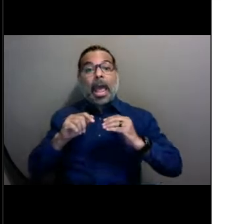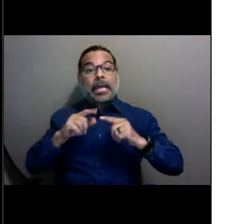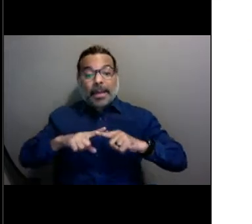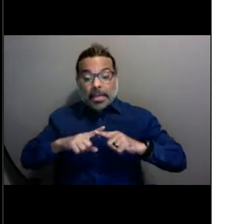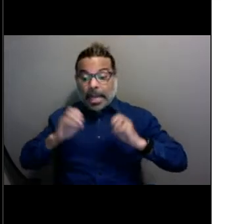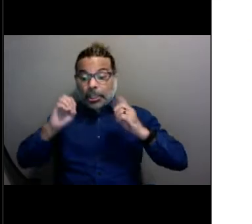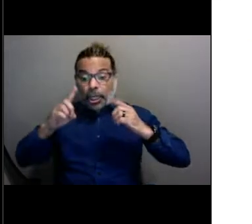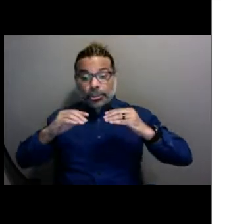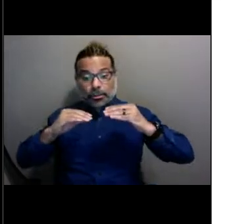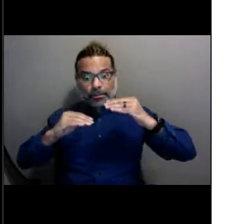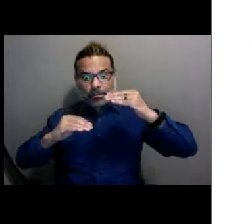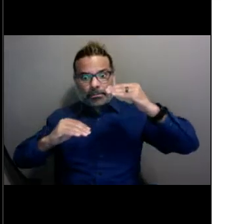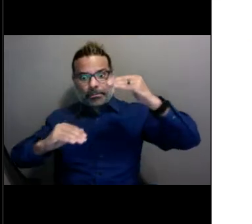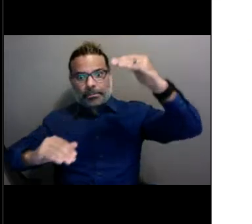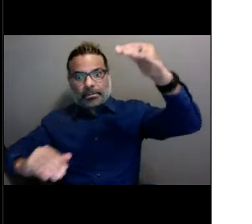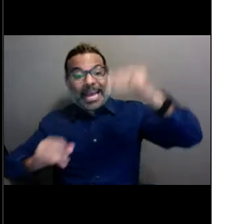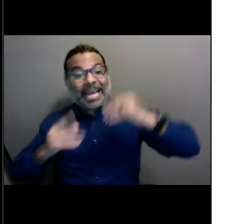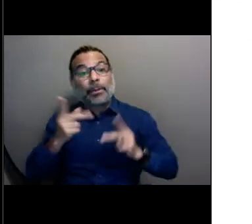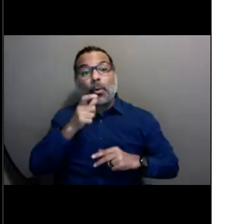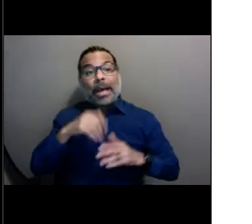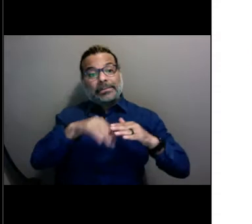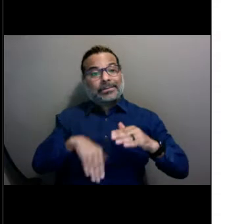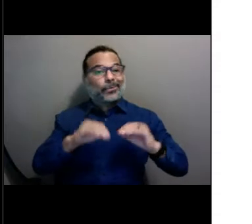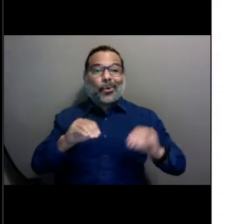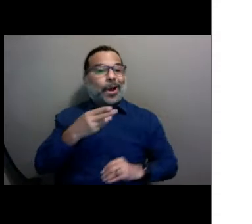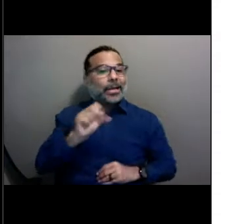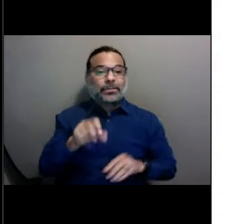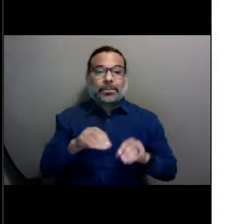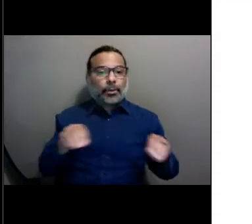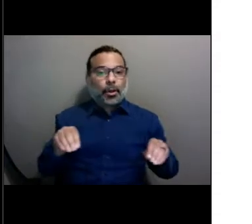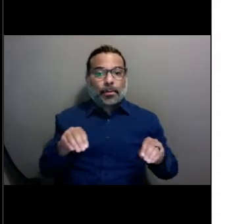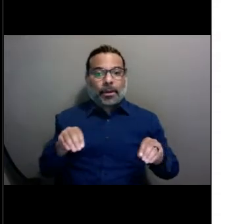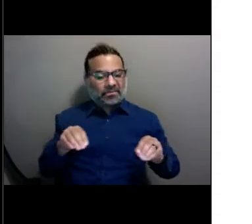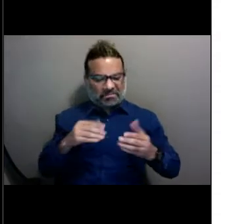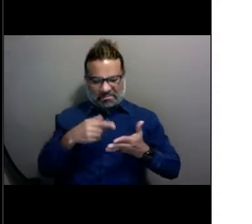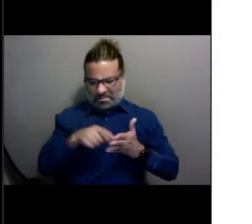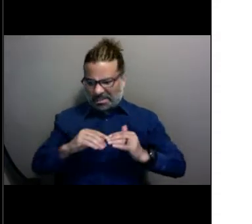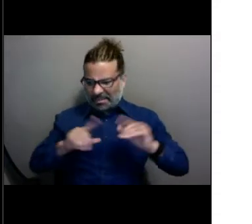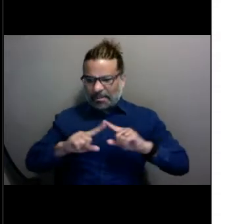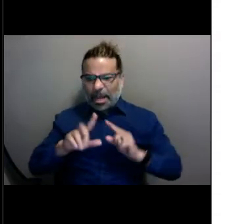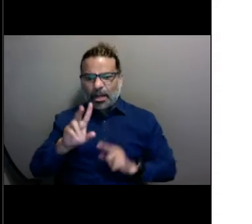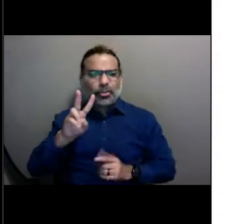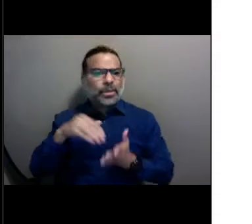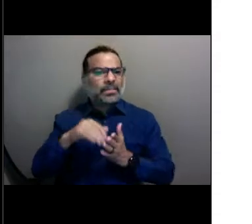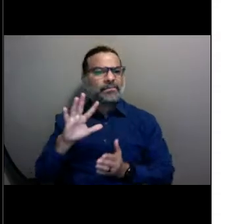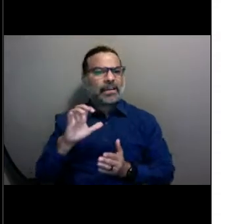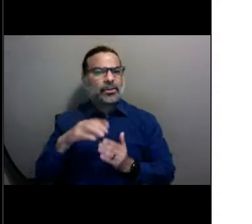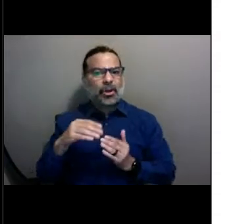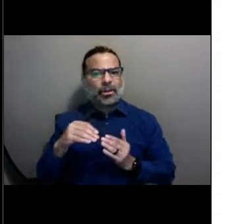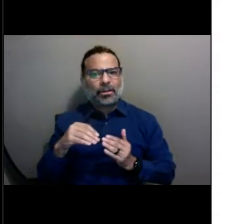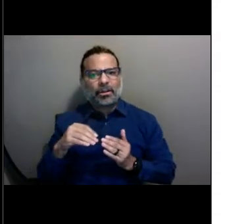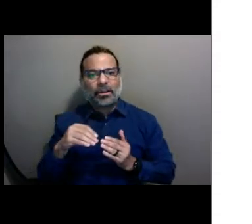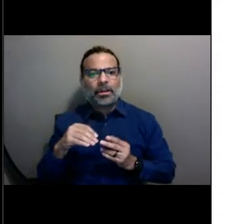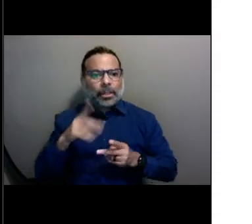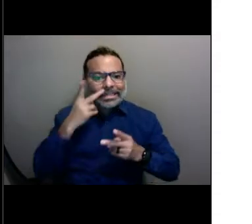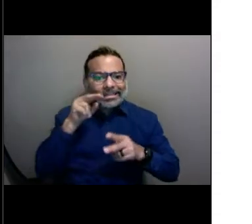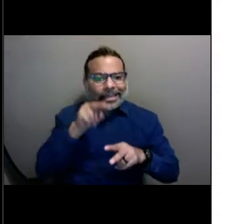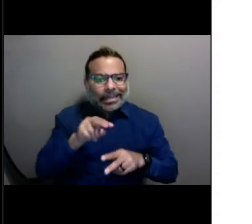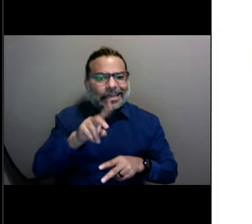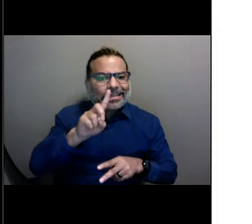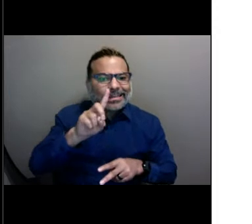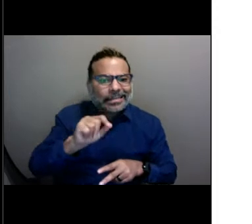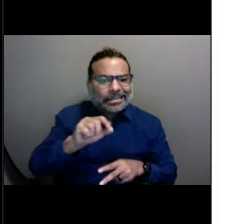For those with less than a high school degrees, the wage difference is about $2,500. And in Atlanta and DC, as you can see from the